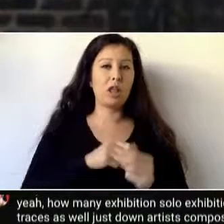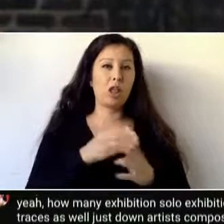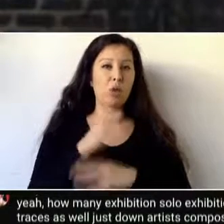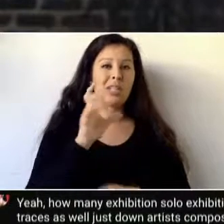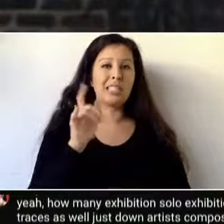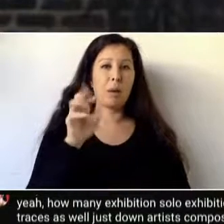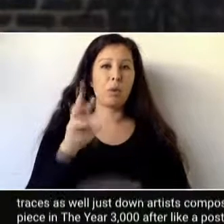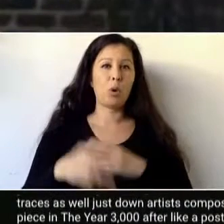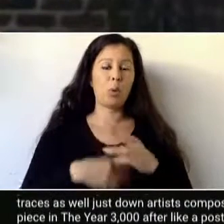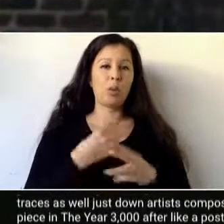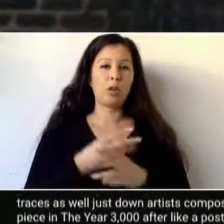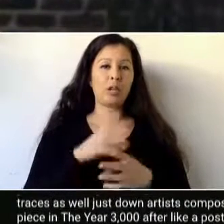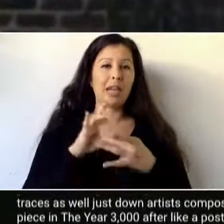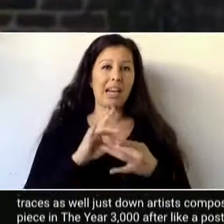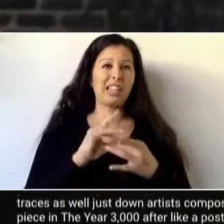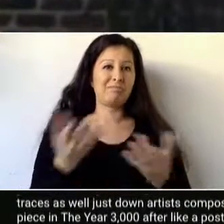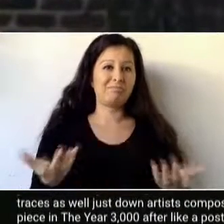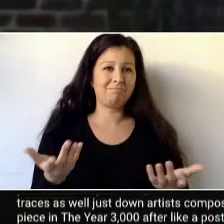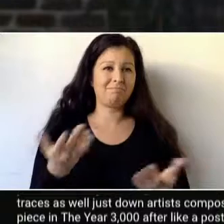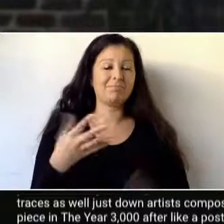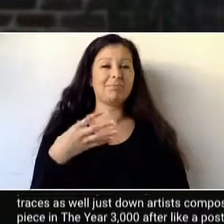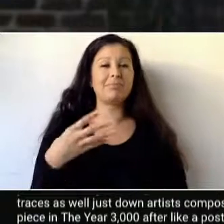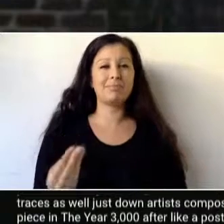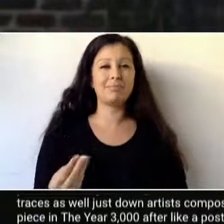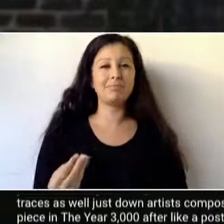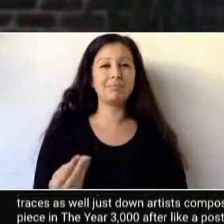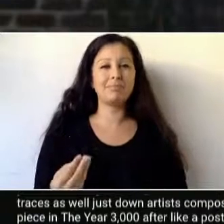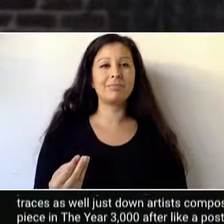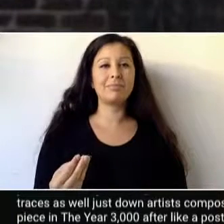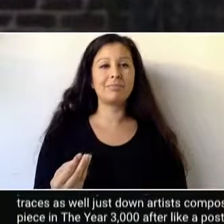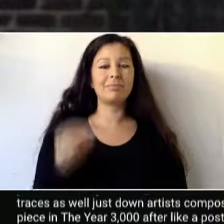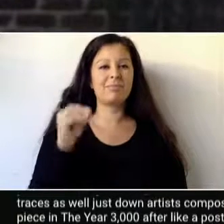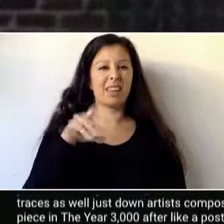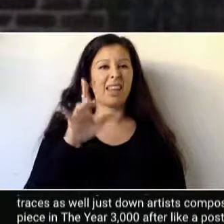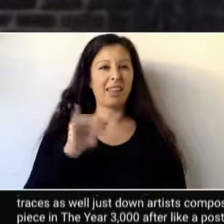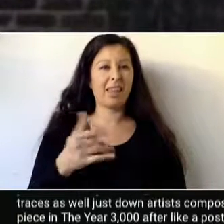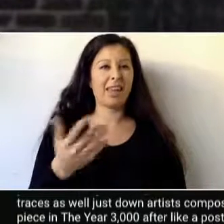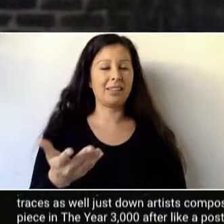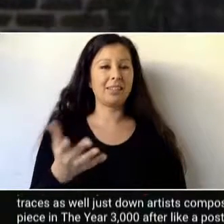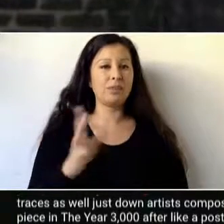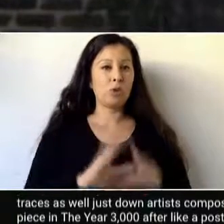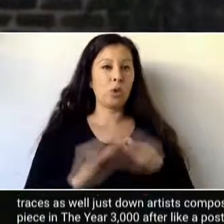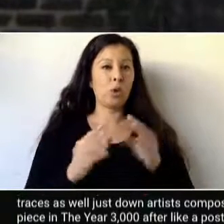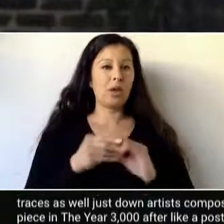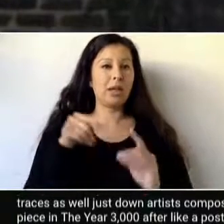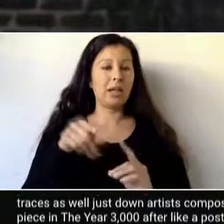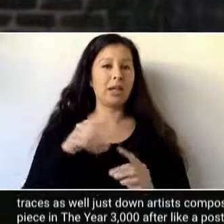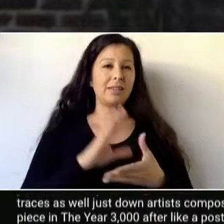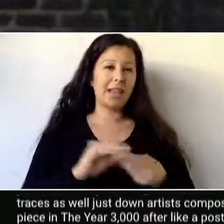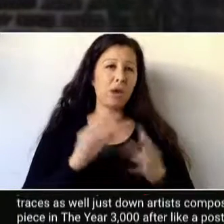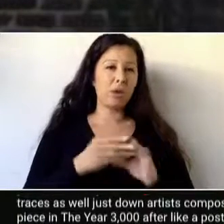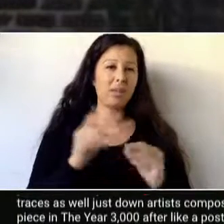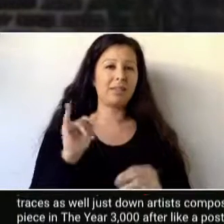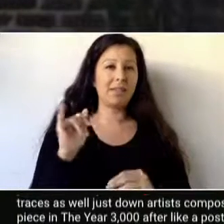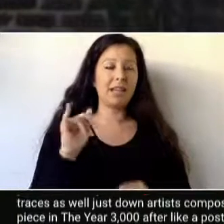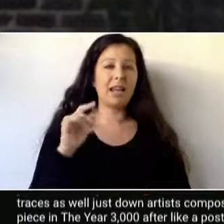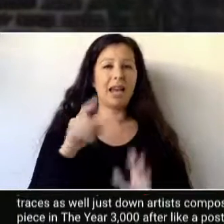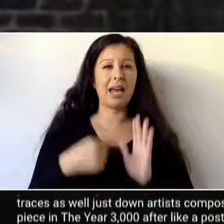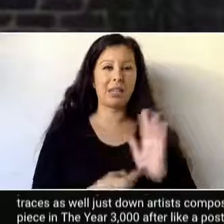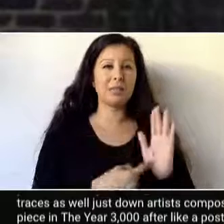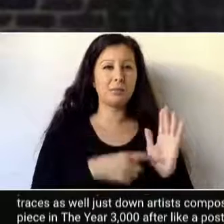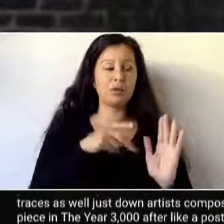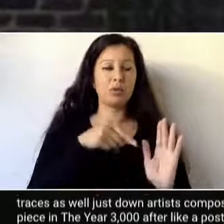the cyber world connection. And in this story, this is a narrative kind of like exhibition, so